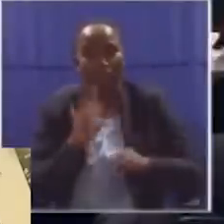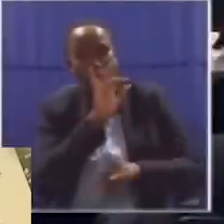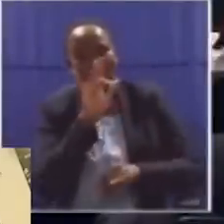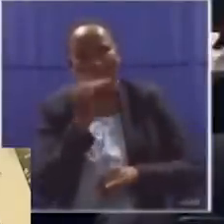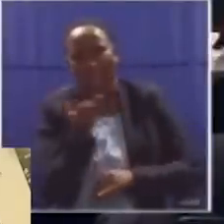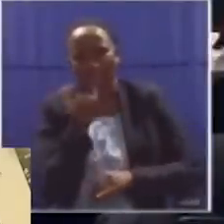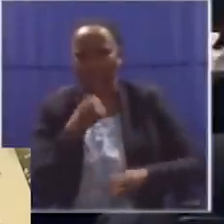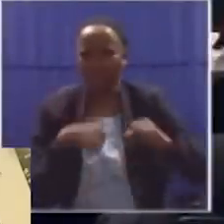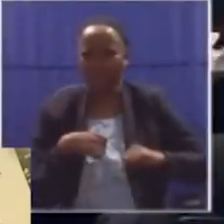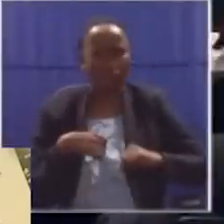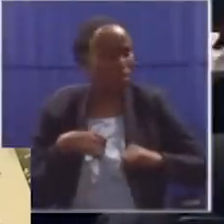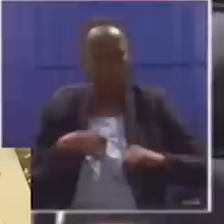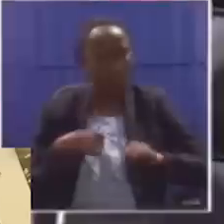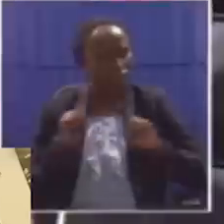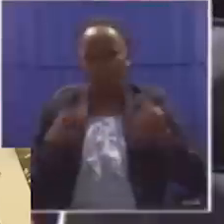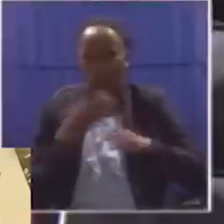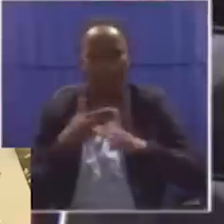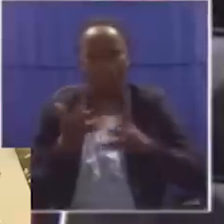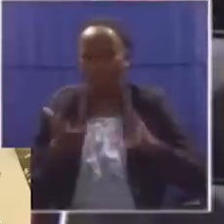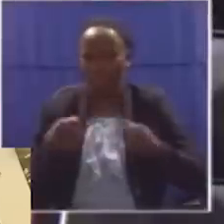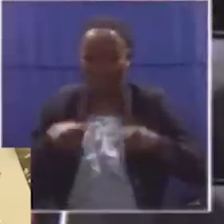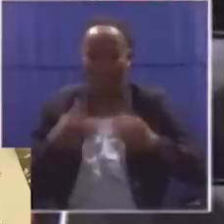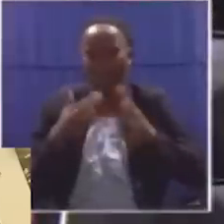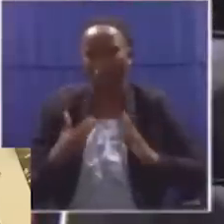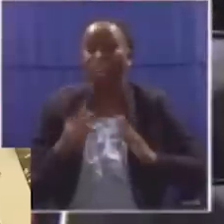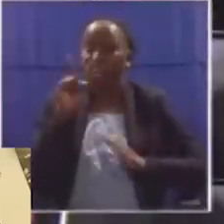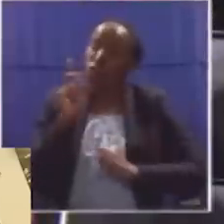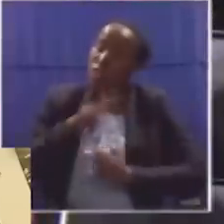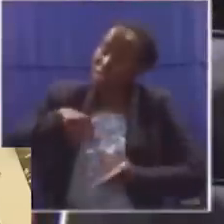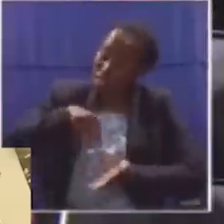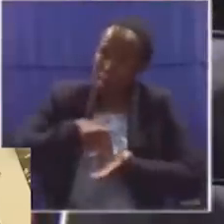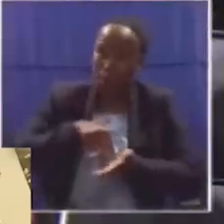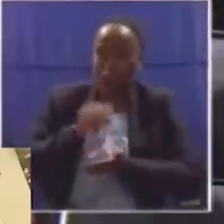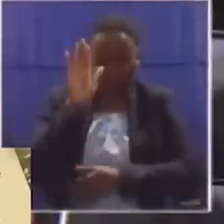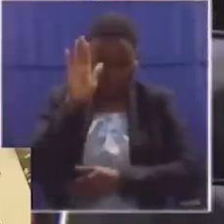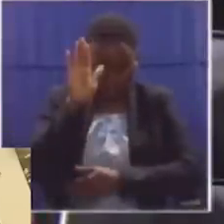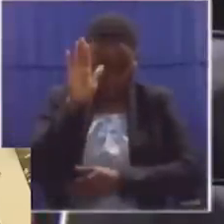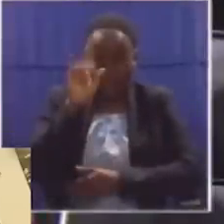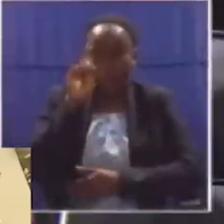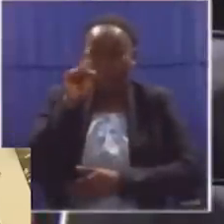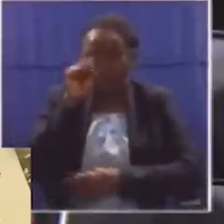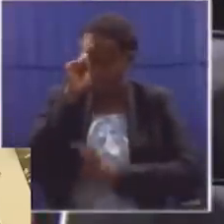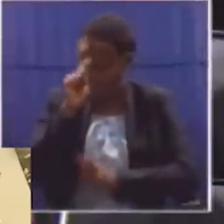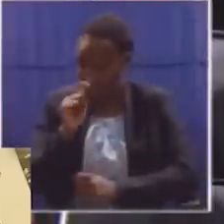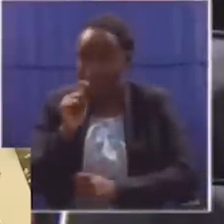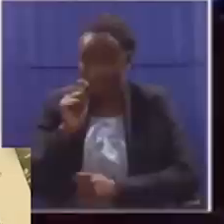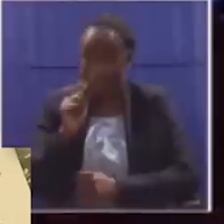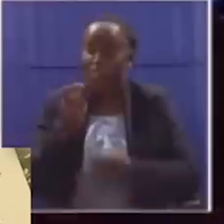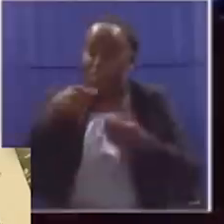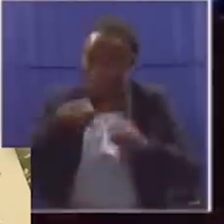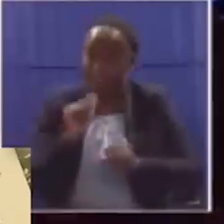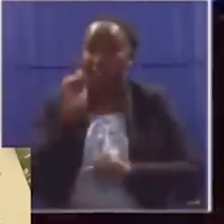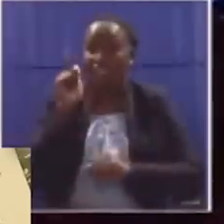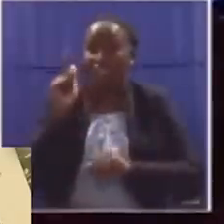right? So it doesn't work like that in the house. You stand up, you ask to be recognized. Then the chair